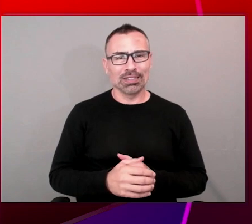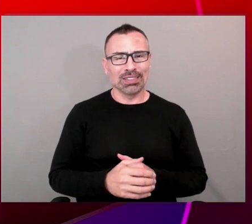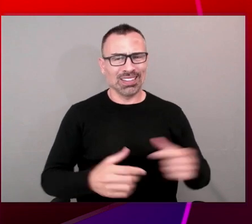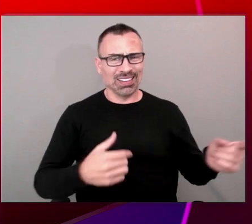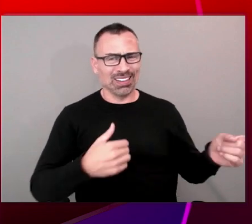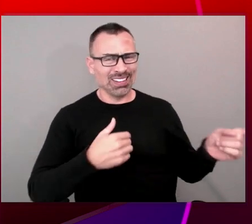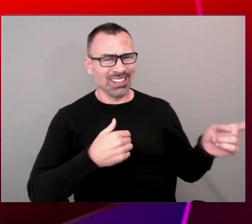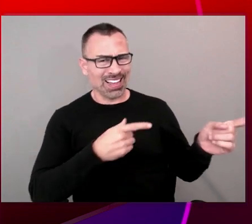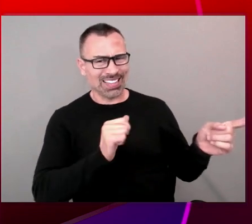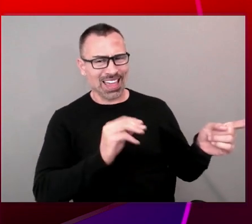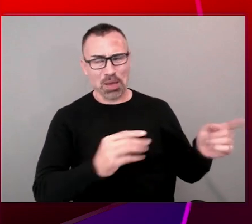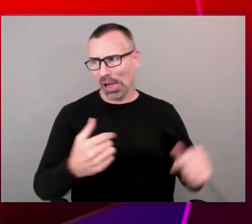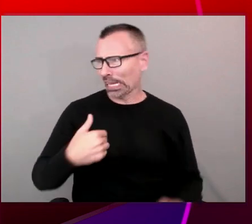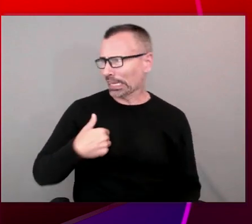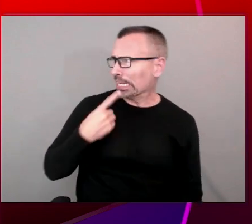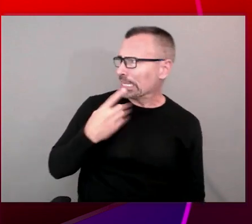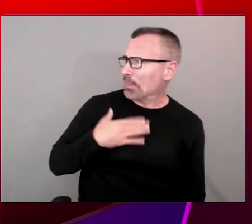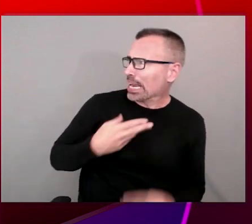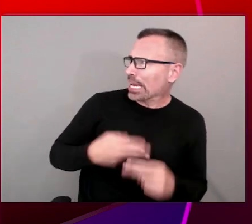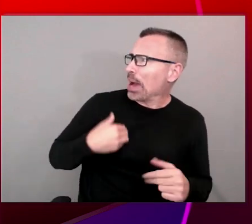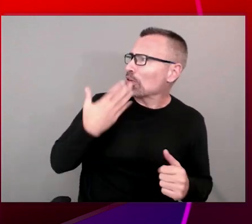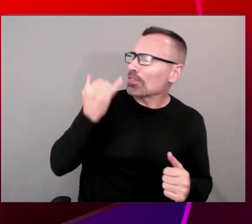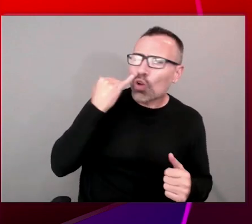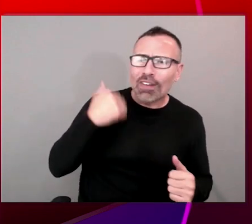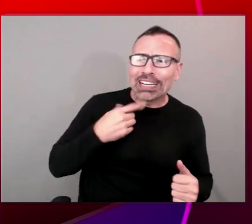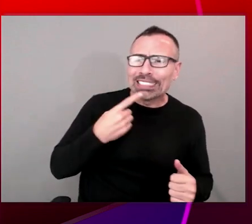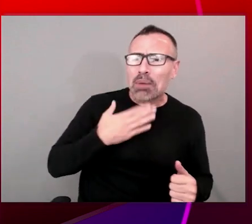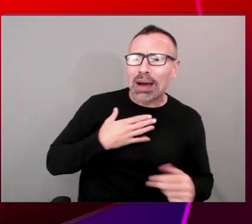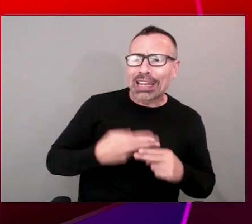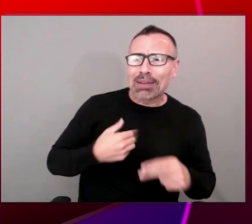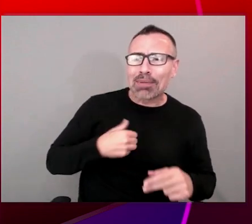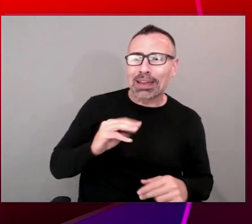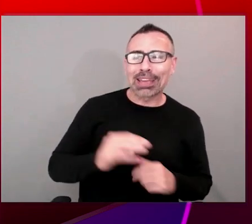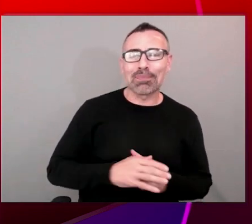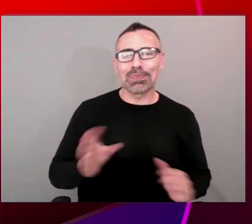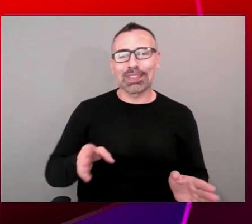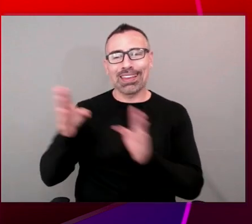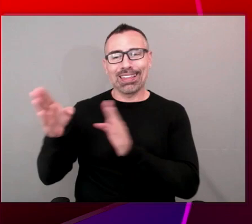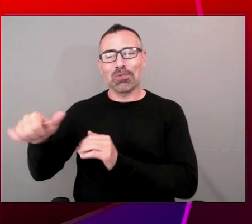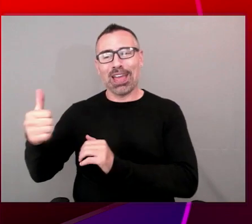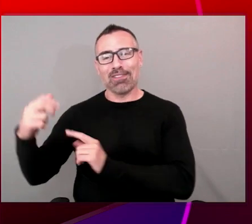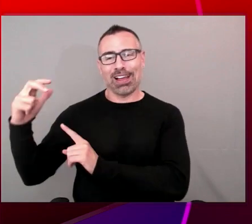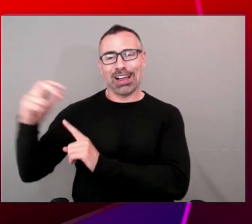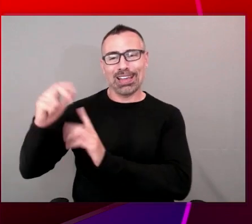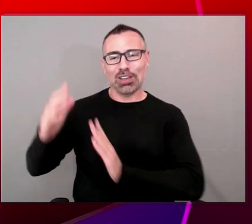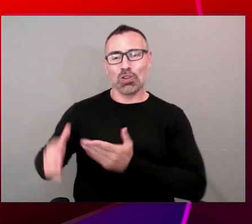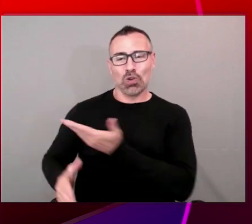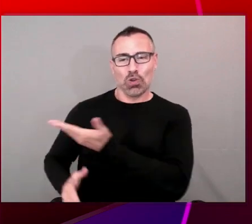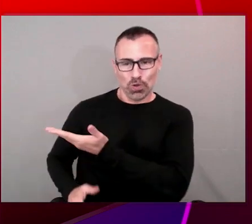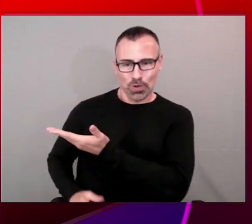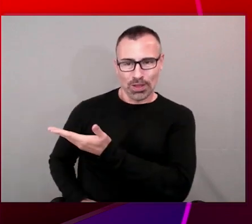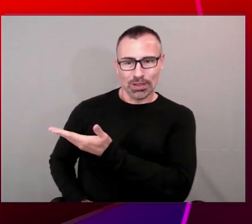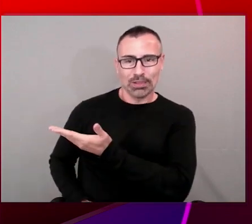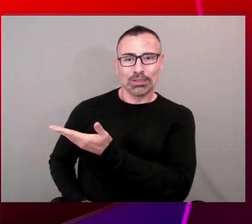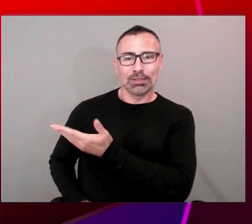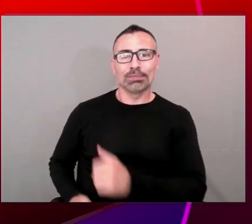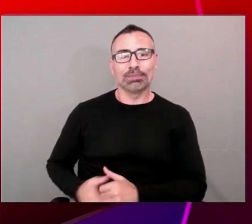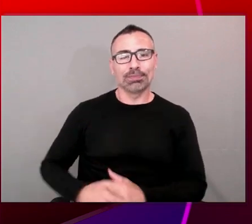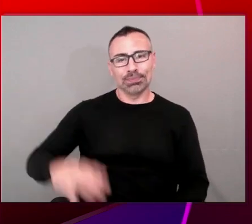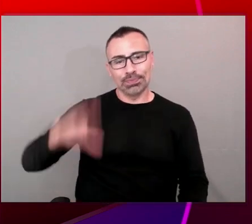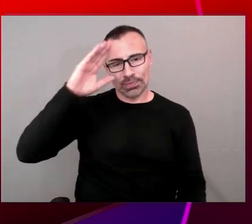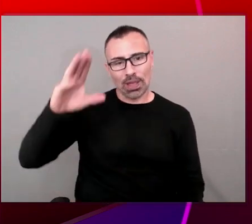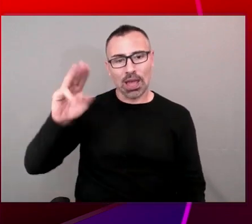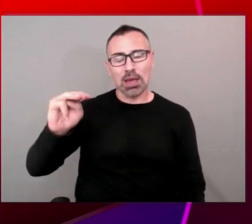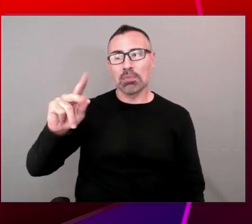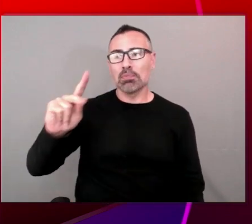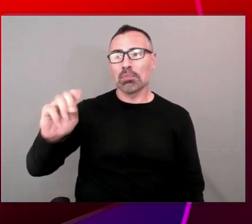my name. Nope. And then we have one of our amazing AWS heroes here with us today, Mike. Hi, Mike Fiedler,